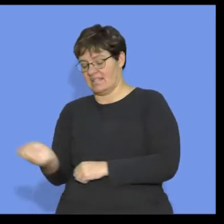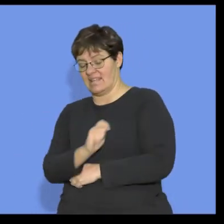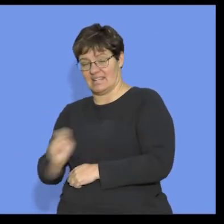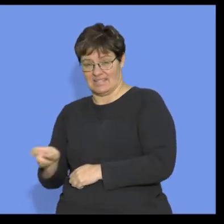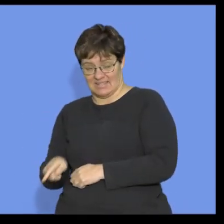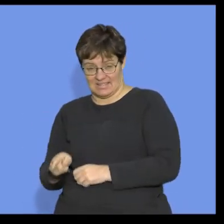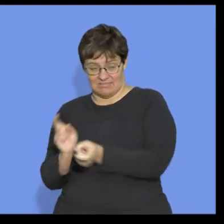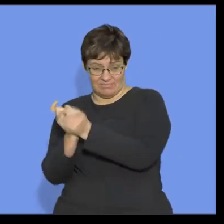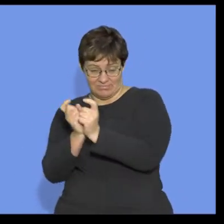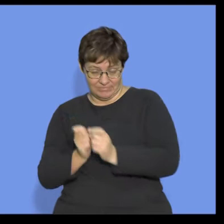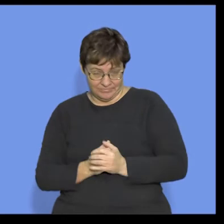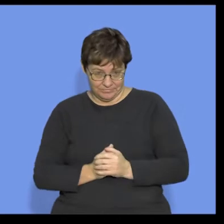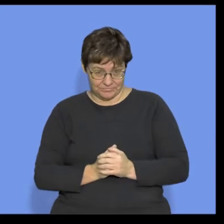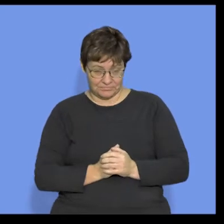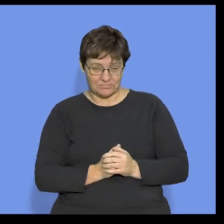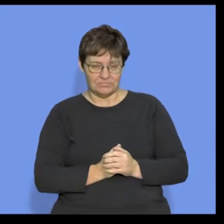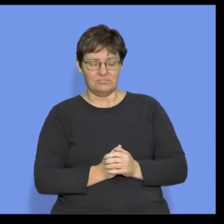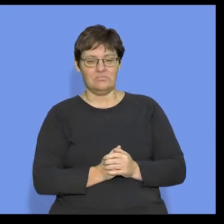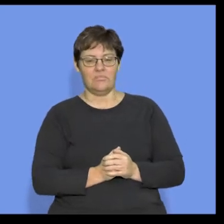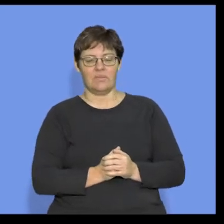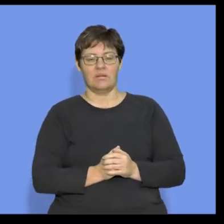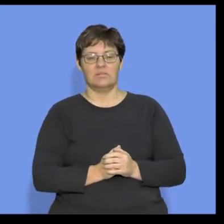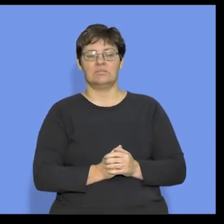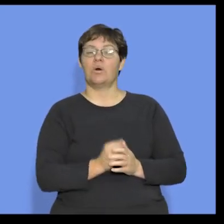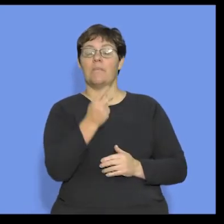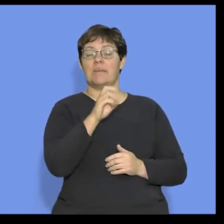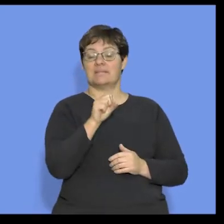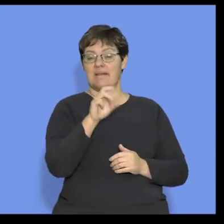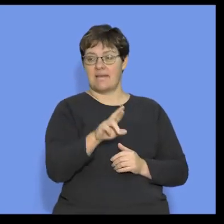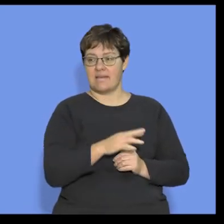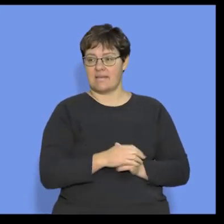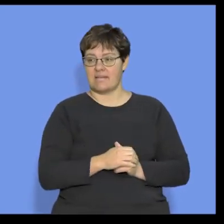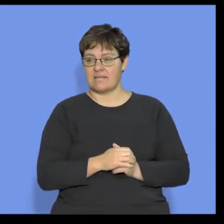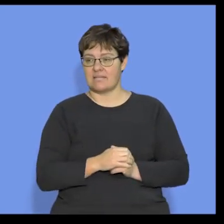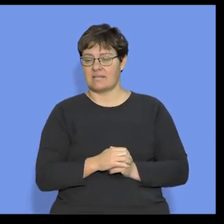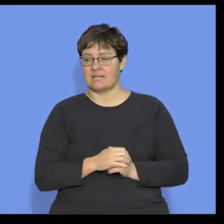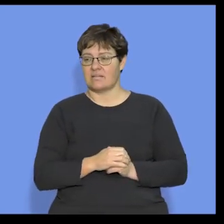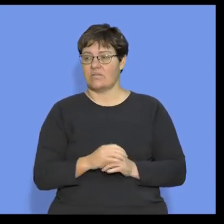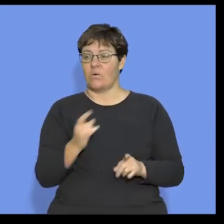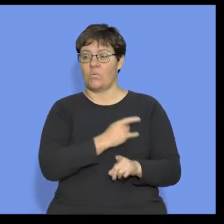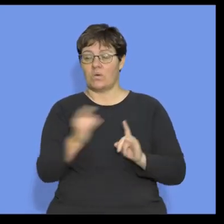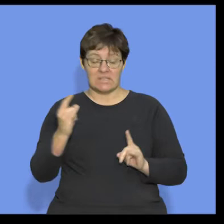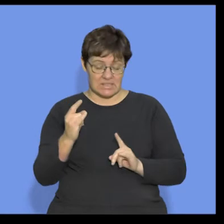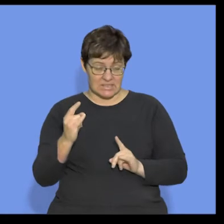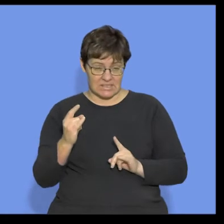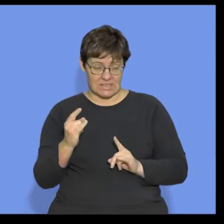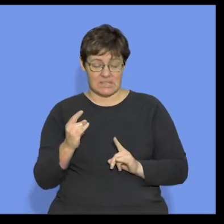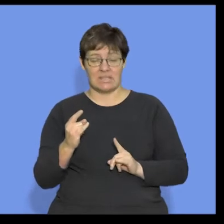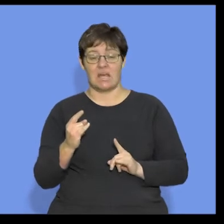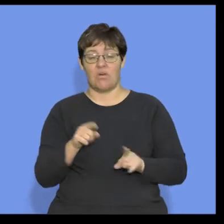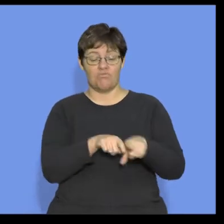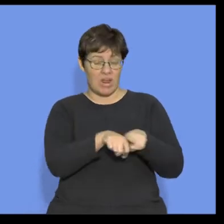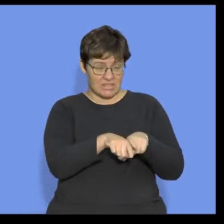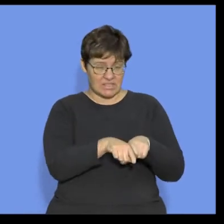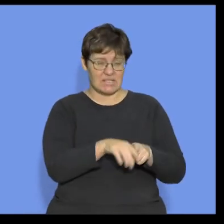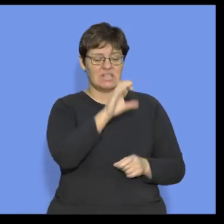match. So the probability that Peter wins a race is 0.4. So